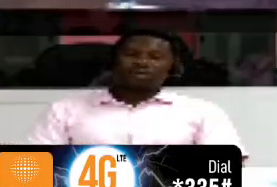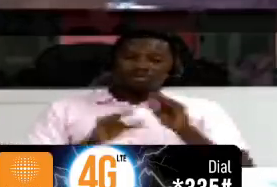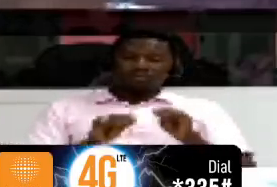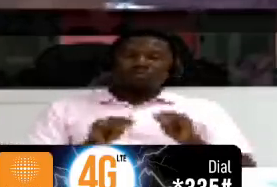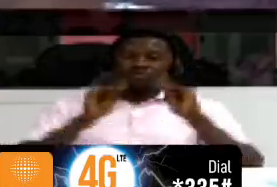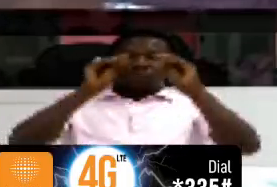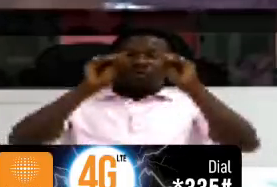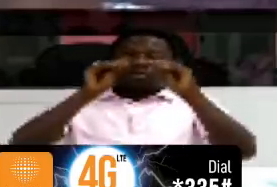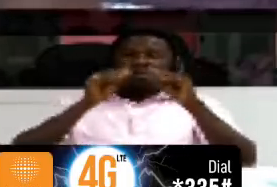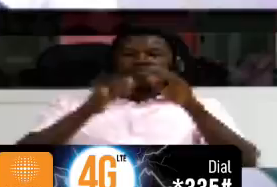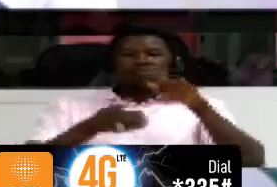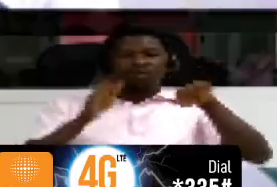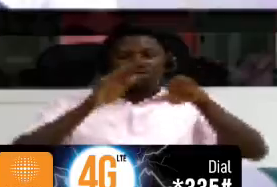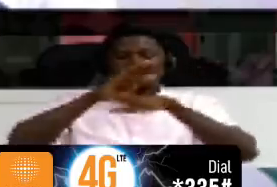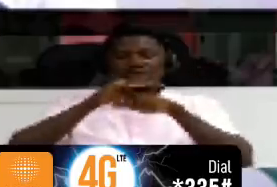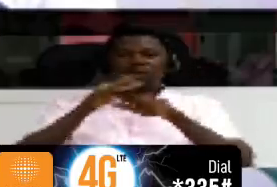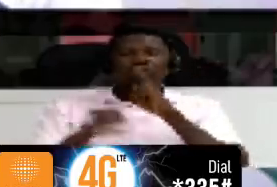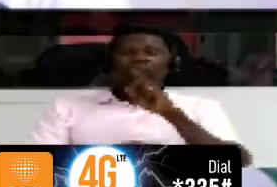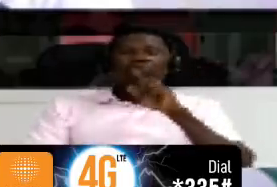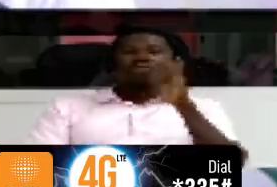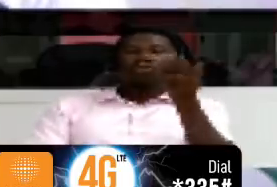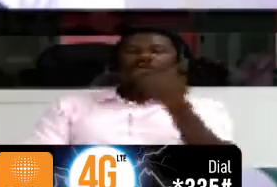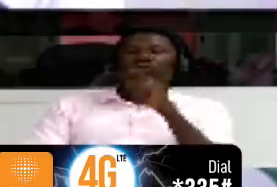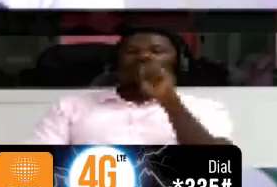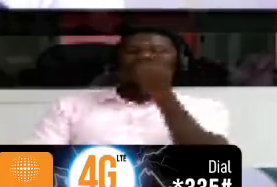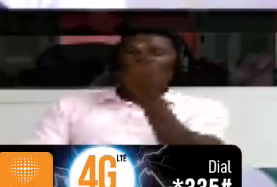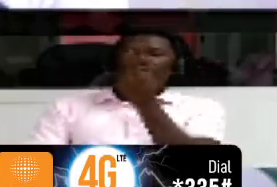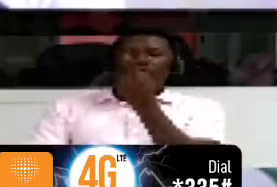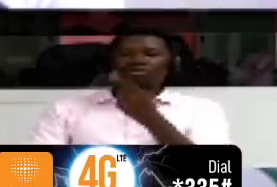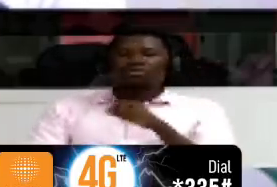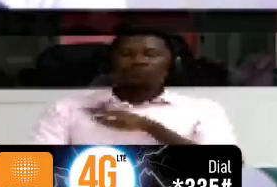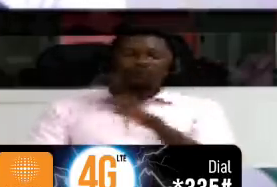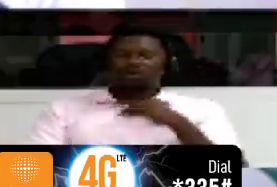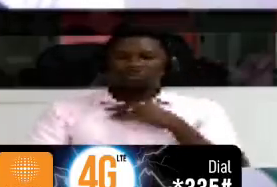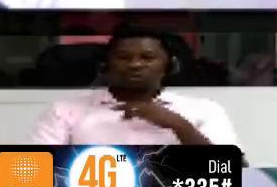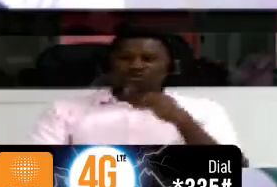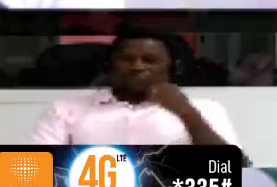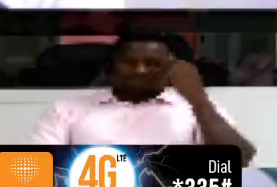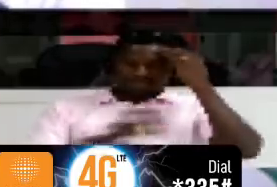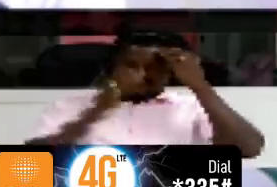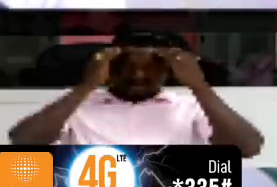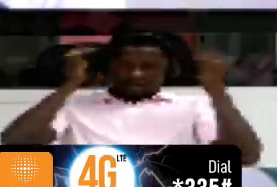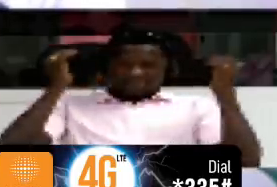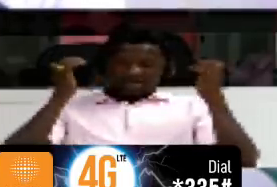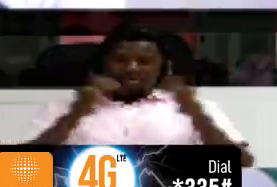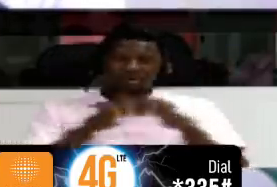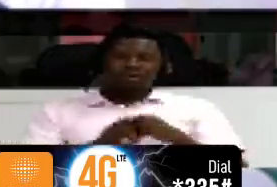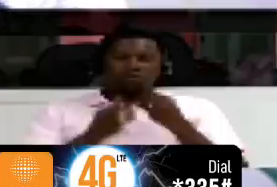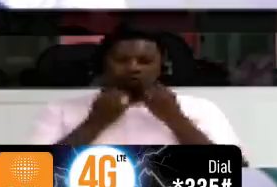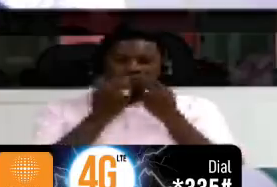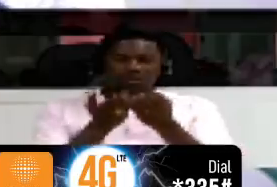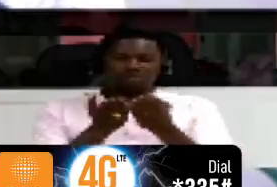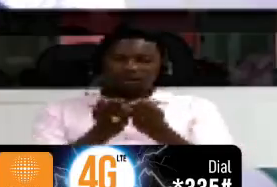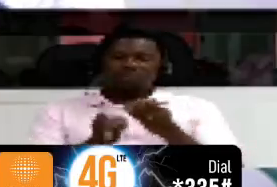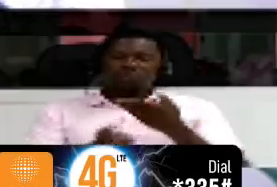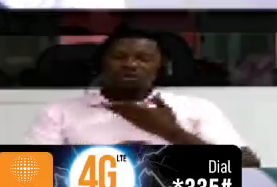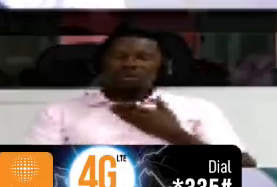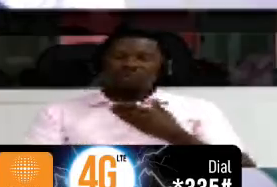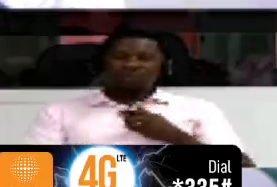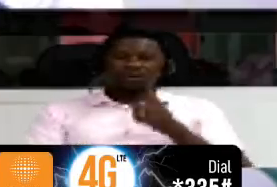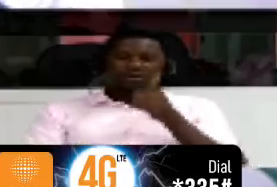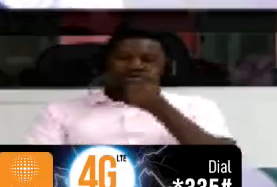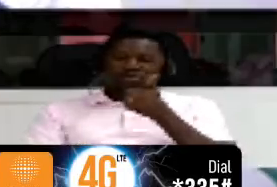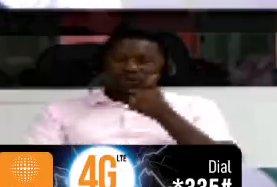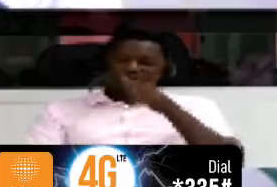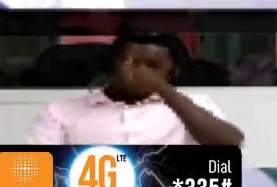Promotion is strictly based on who comes first, not based on merit. And we said we're supposed to have a civil